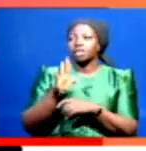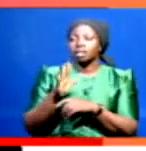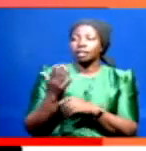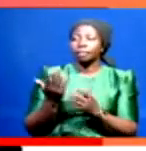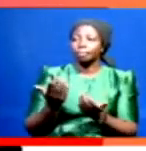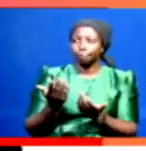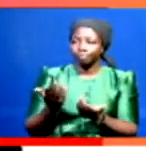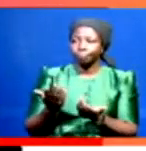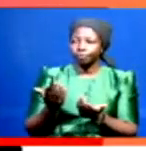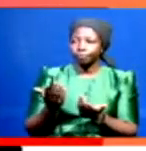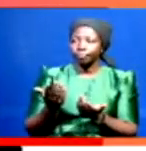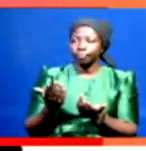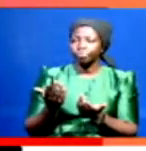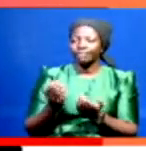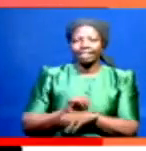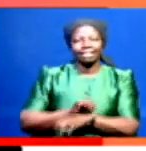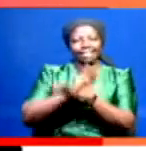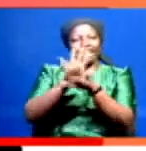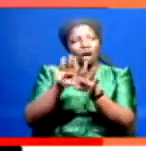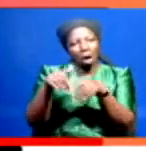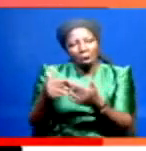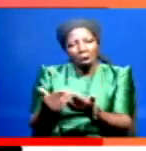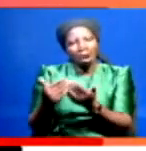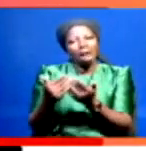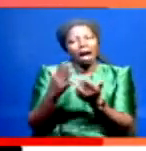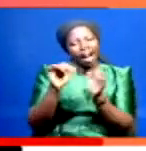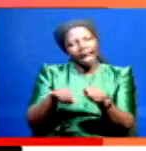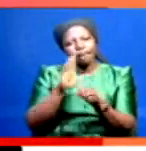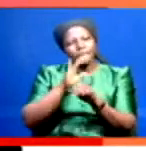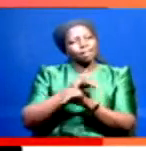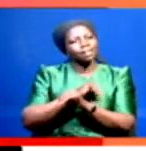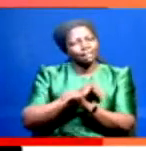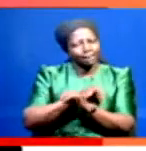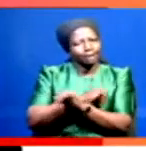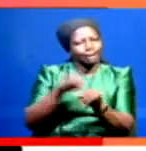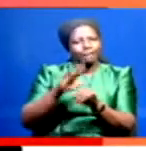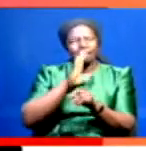can be clearly or appropriately regulated